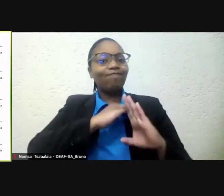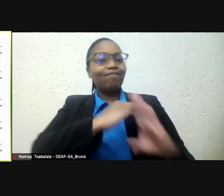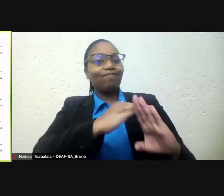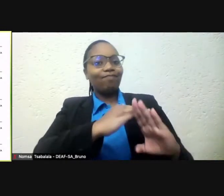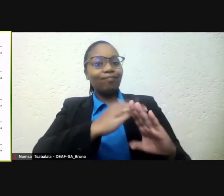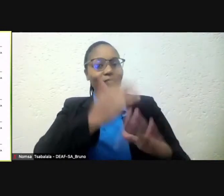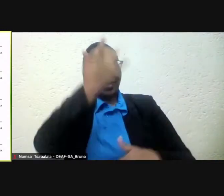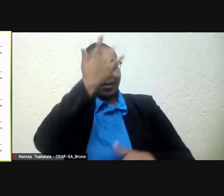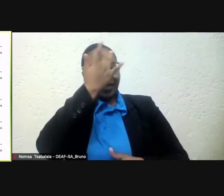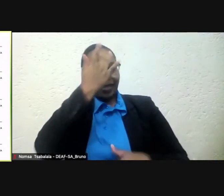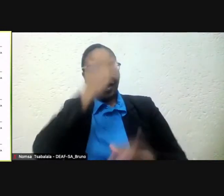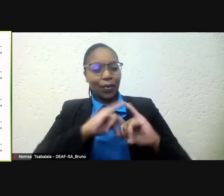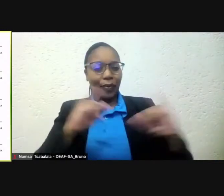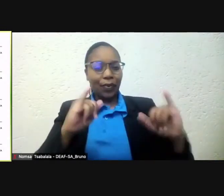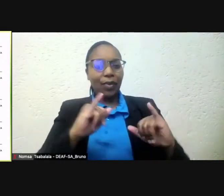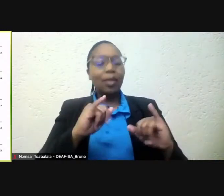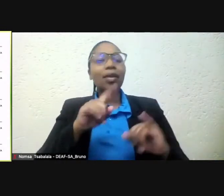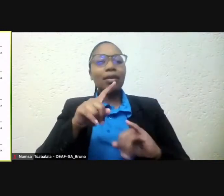the vaccination.